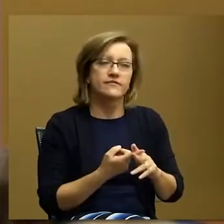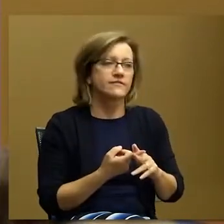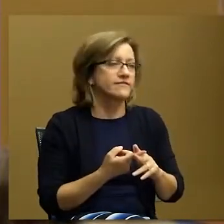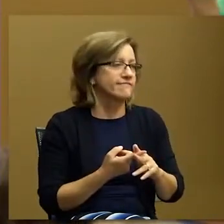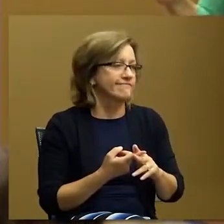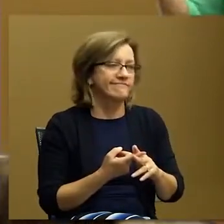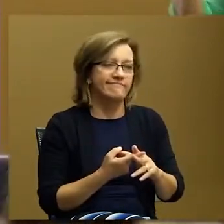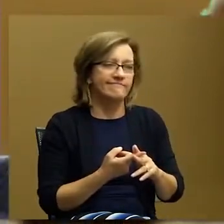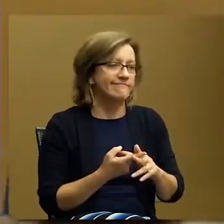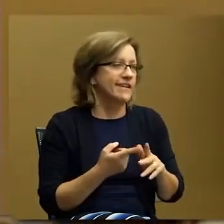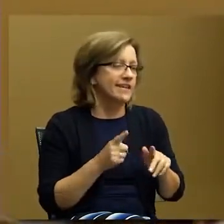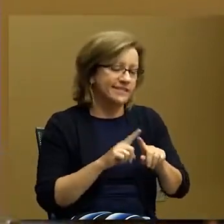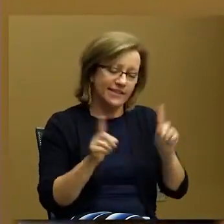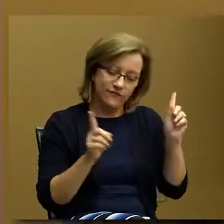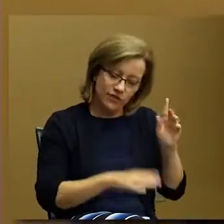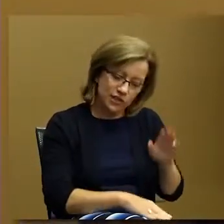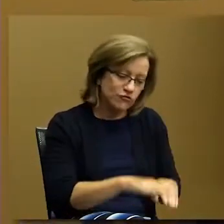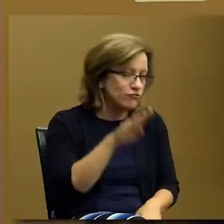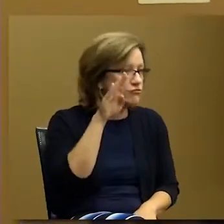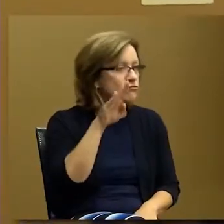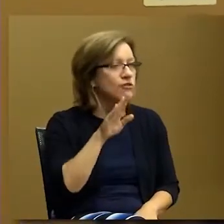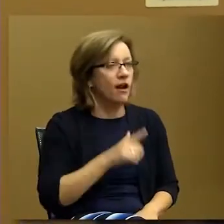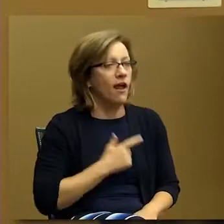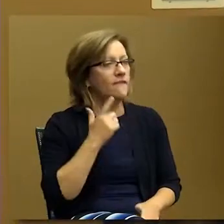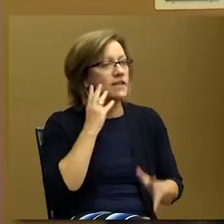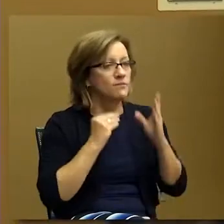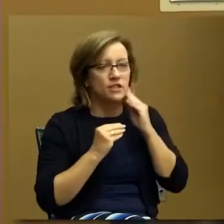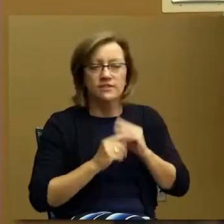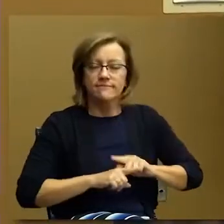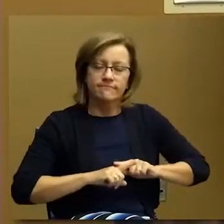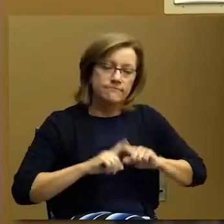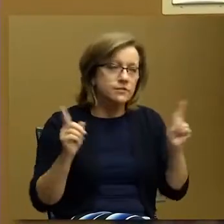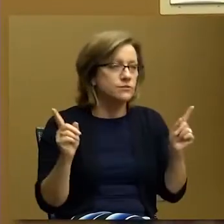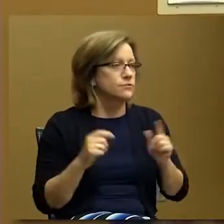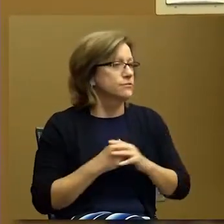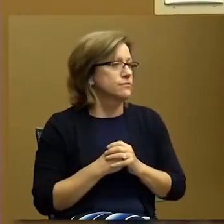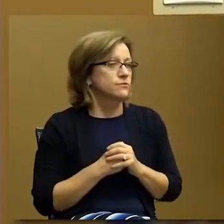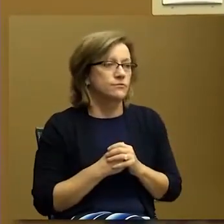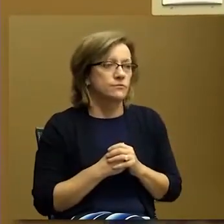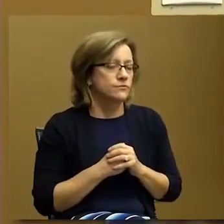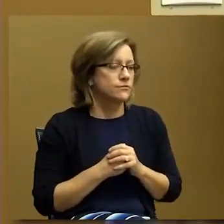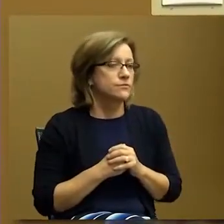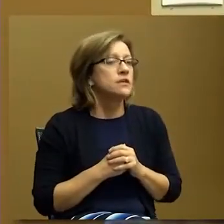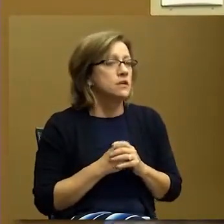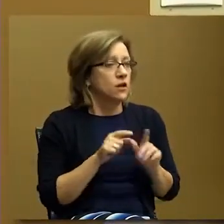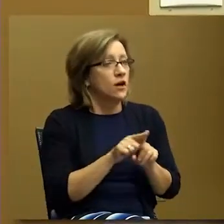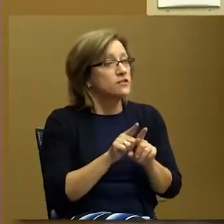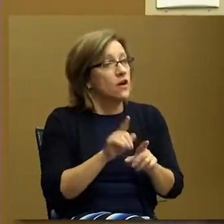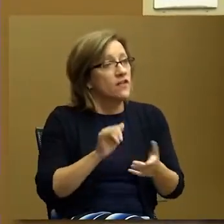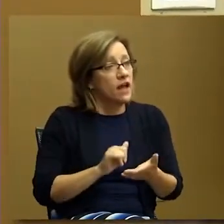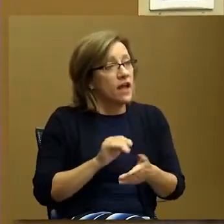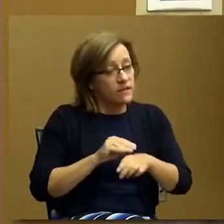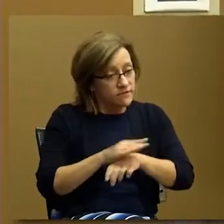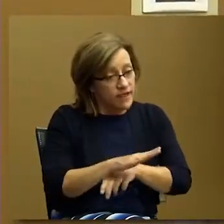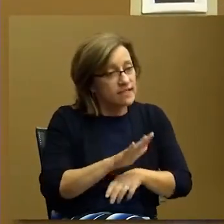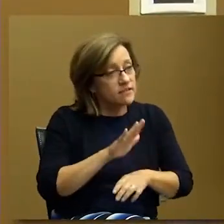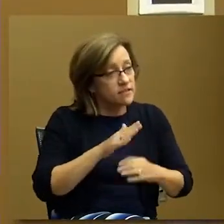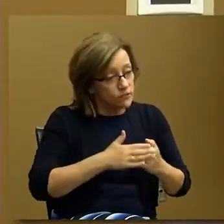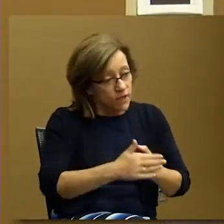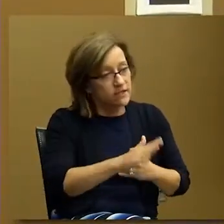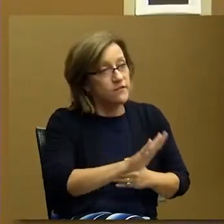this world and having experience. And that experience also helps affect the rest of their